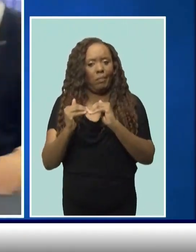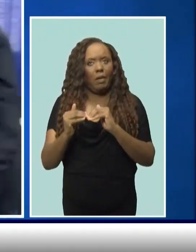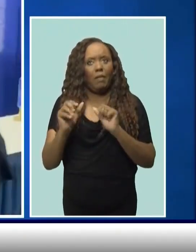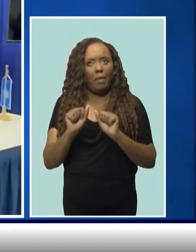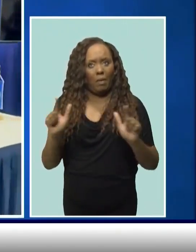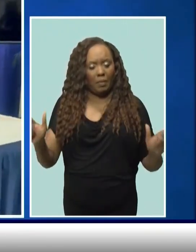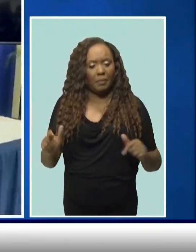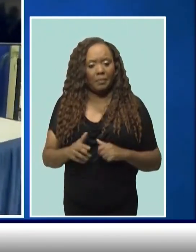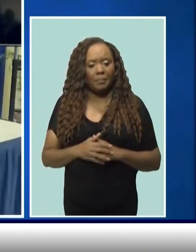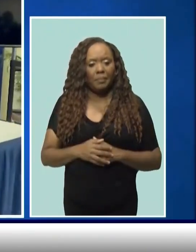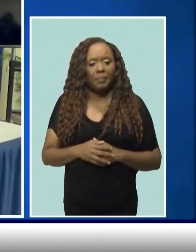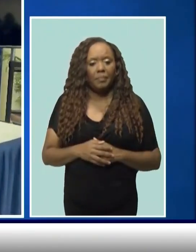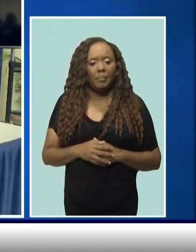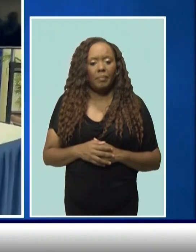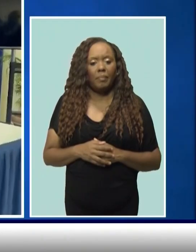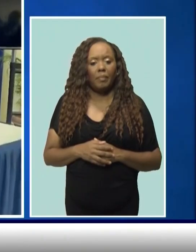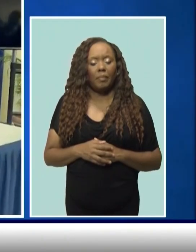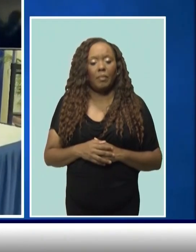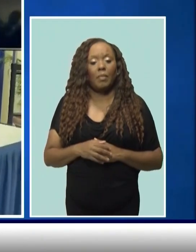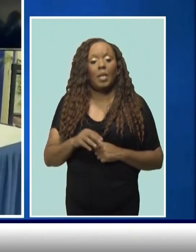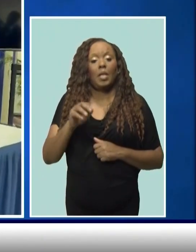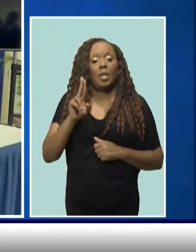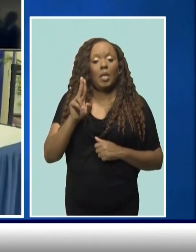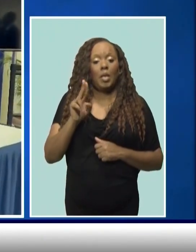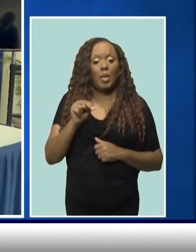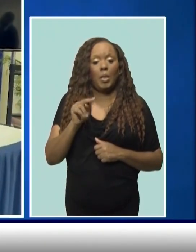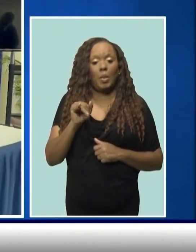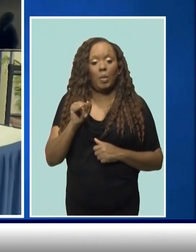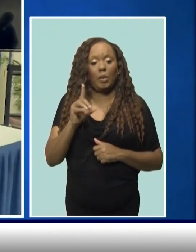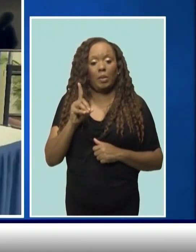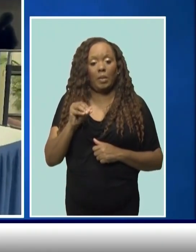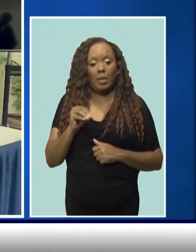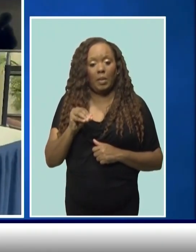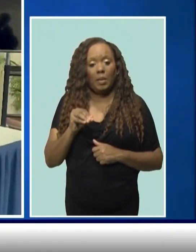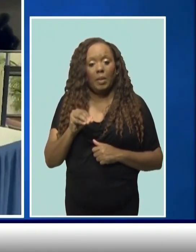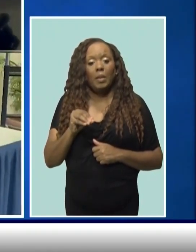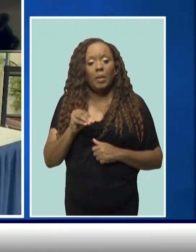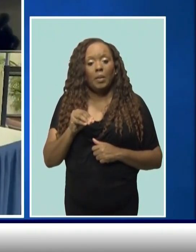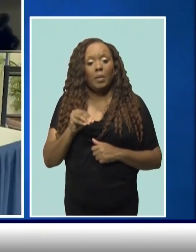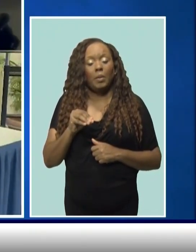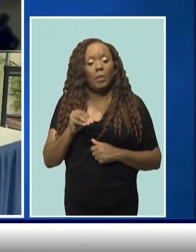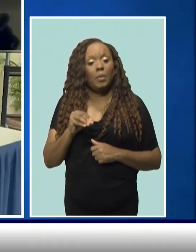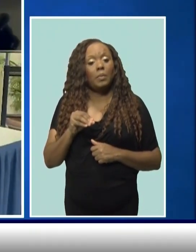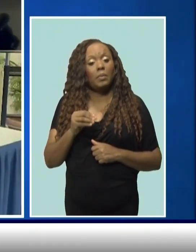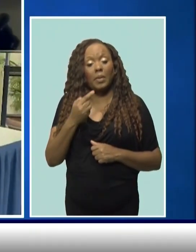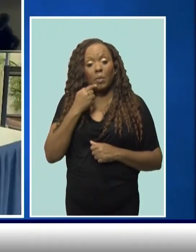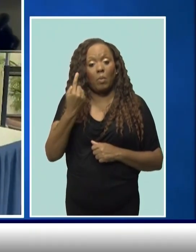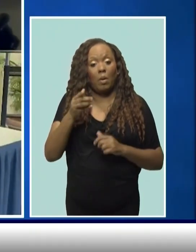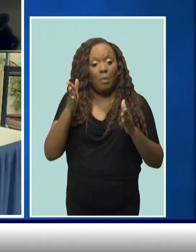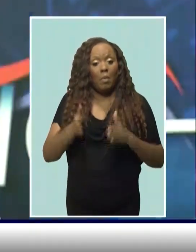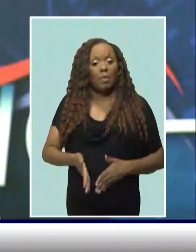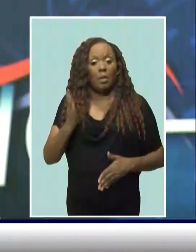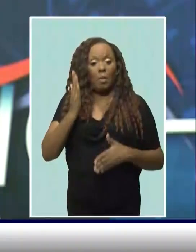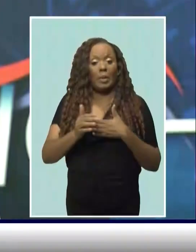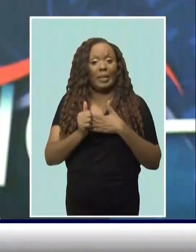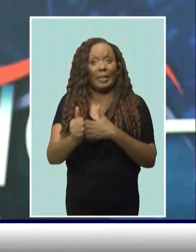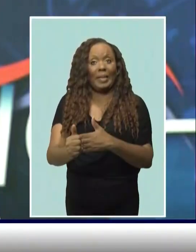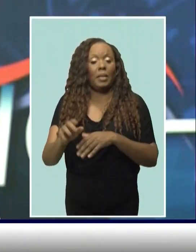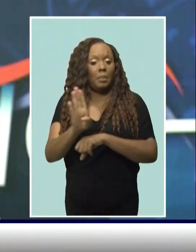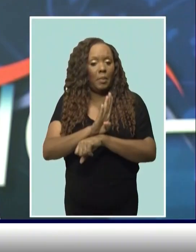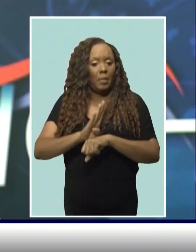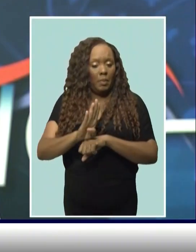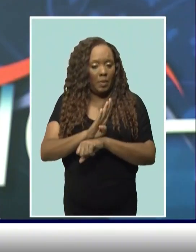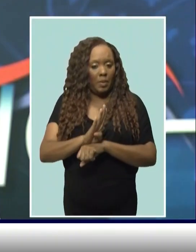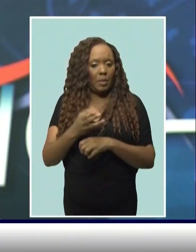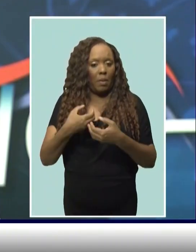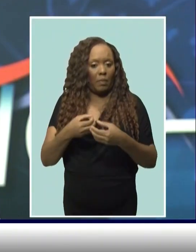Already, UNIDO has named one of its officers, Stein Hansen, to lead the office in Barbados. He was previously posted in Barbados as the